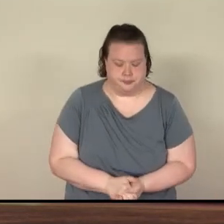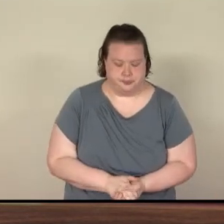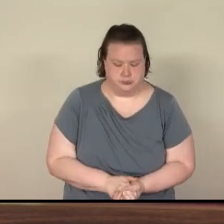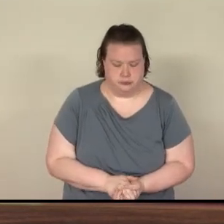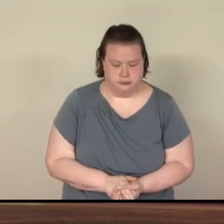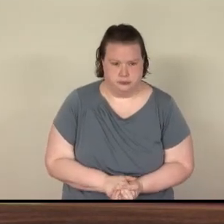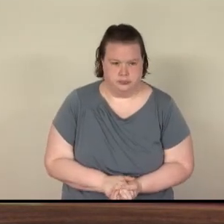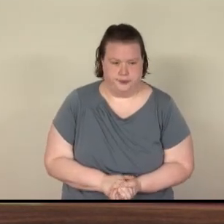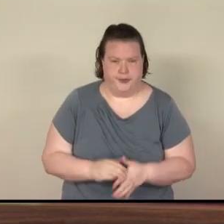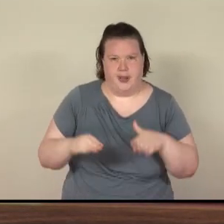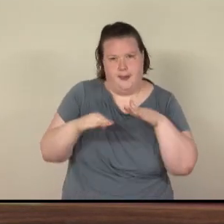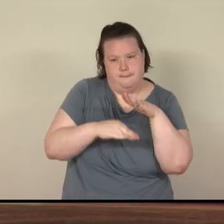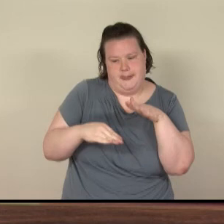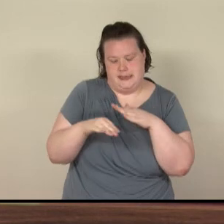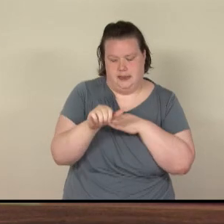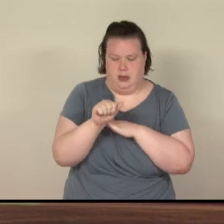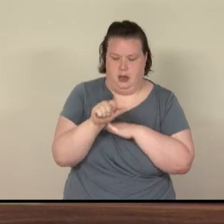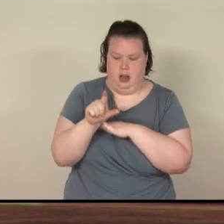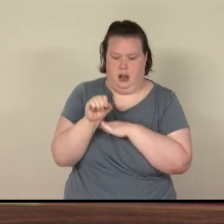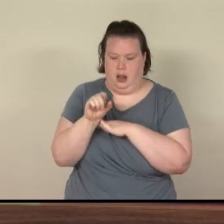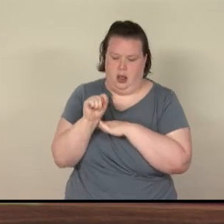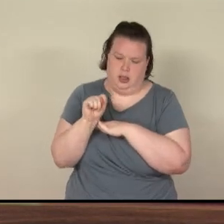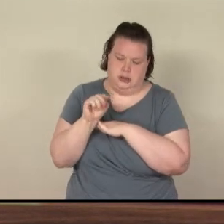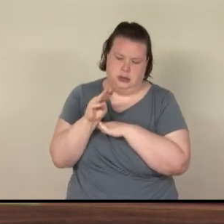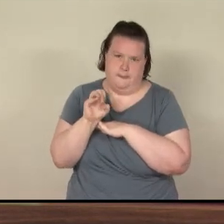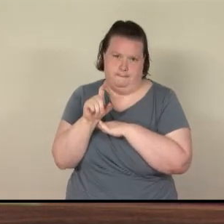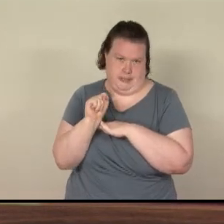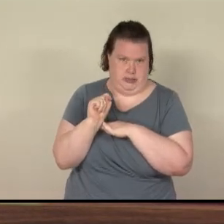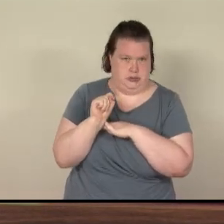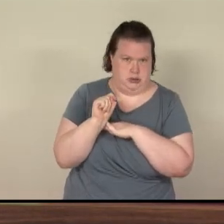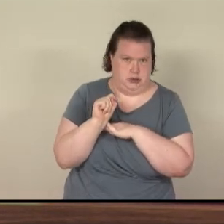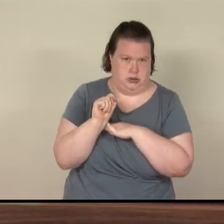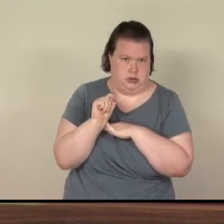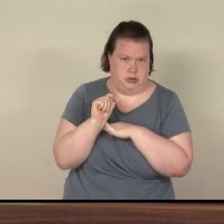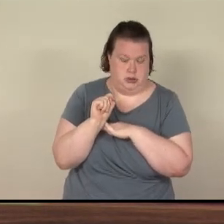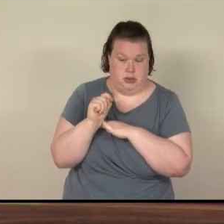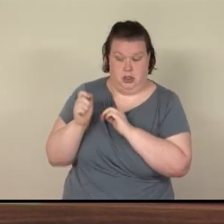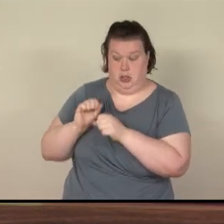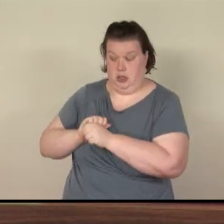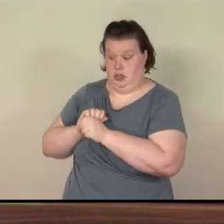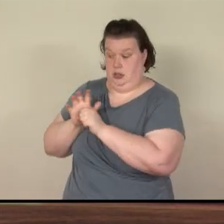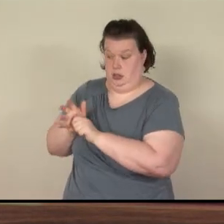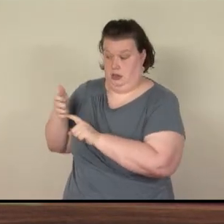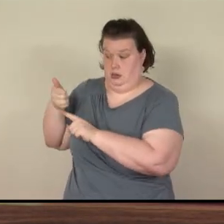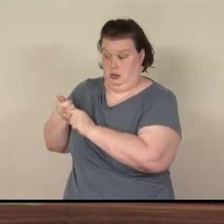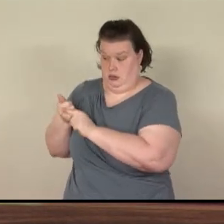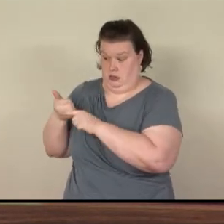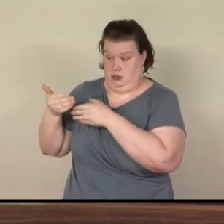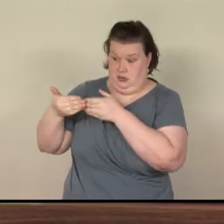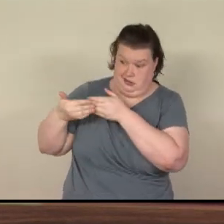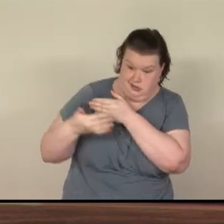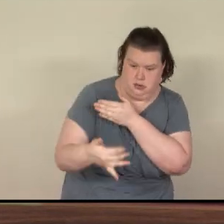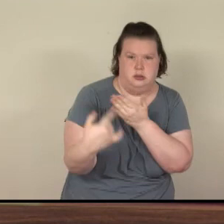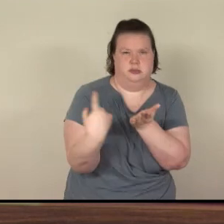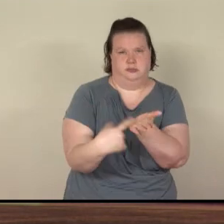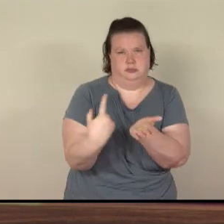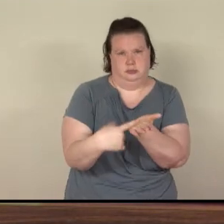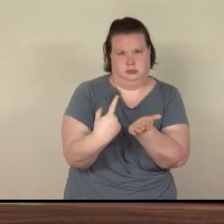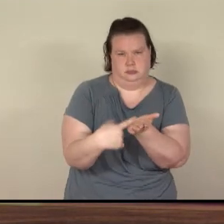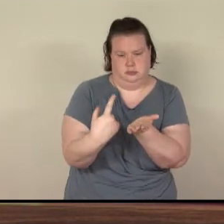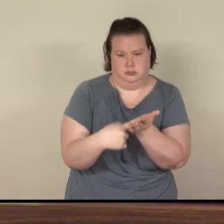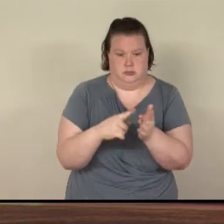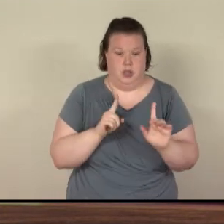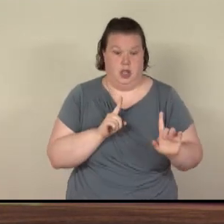Basic allotment. This topic has come on since the pandemic, basically funding enrollment